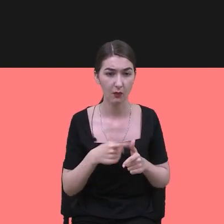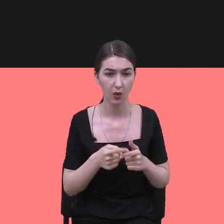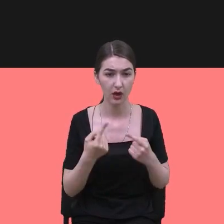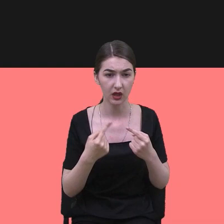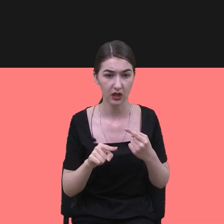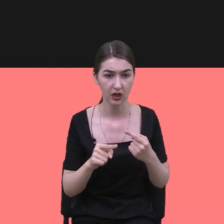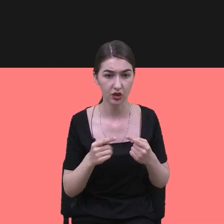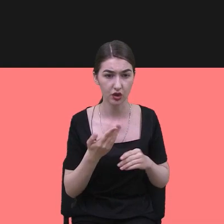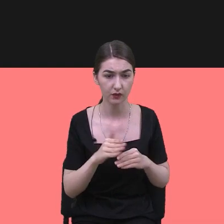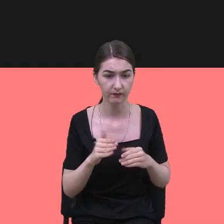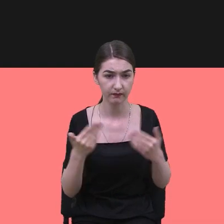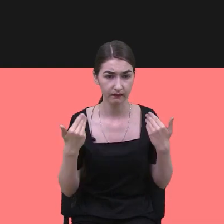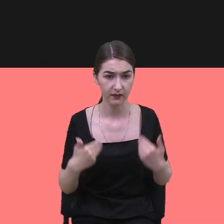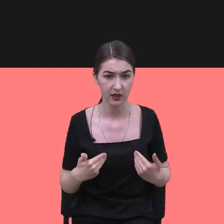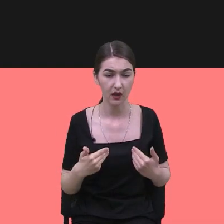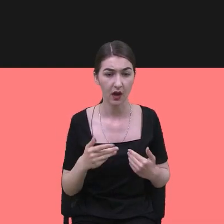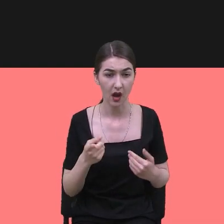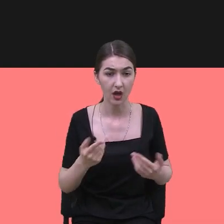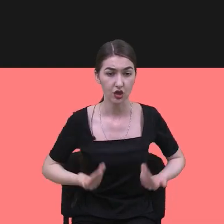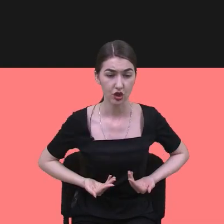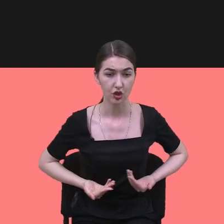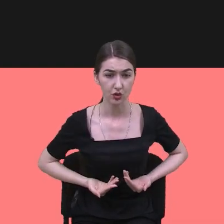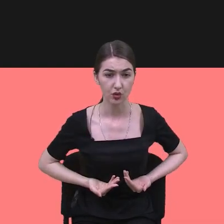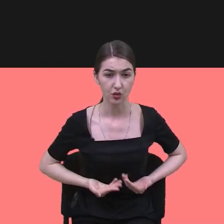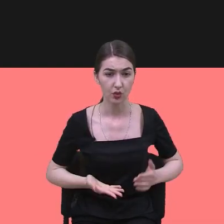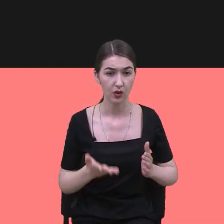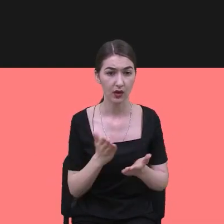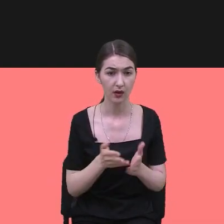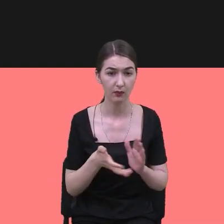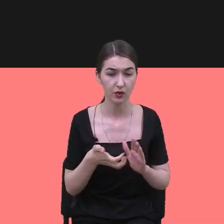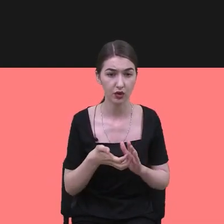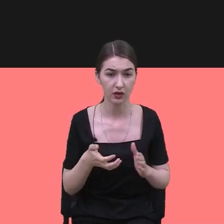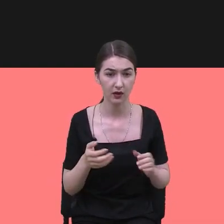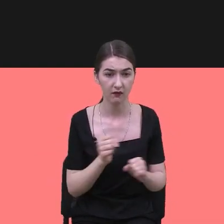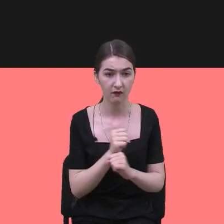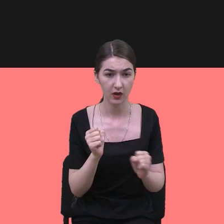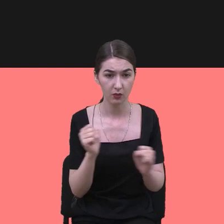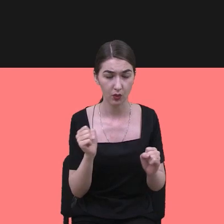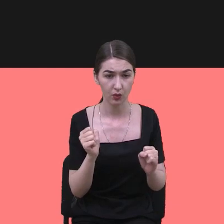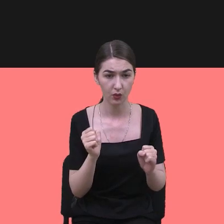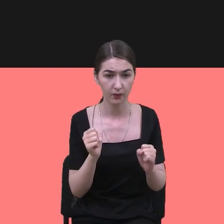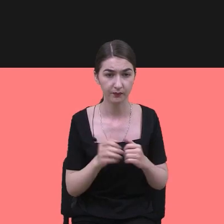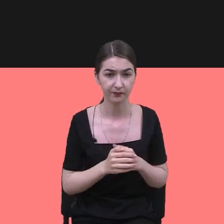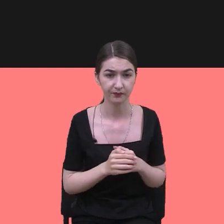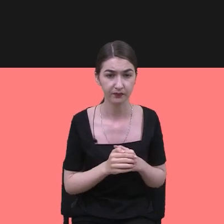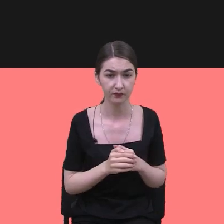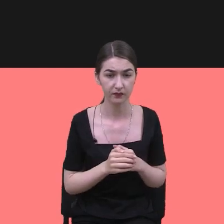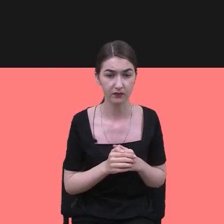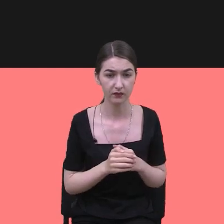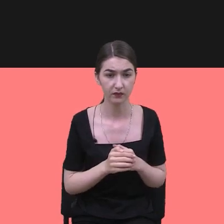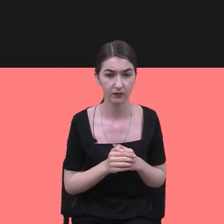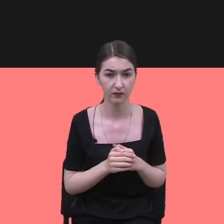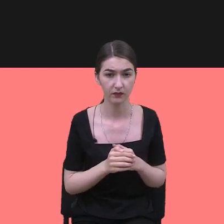can cost a person not just a limb but their life as well, and it